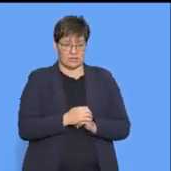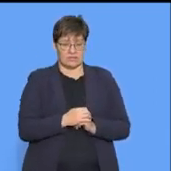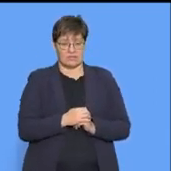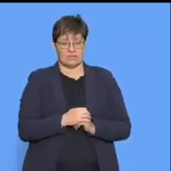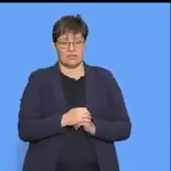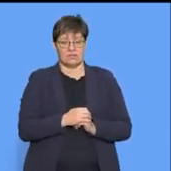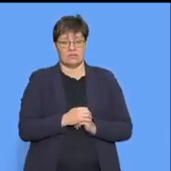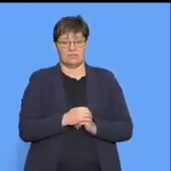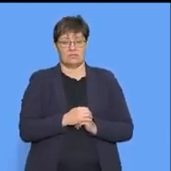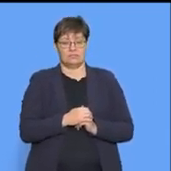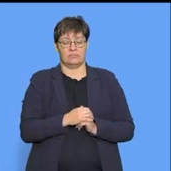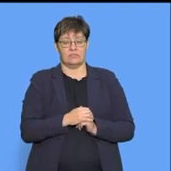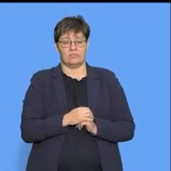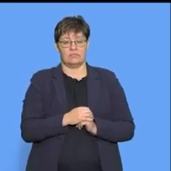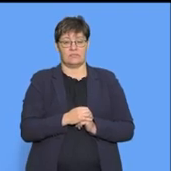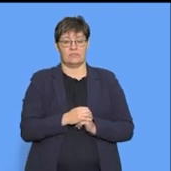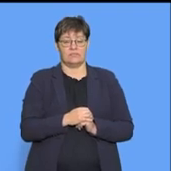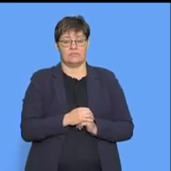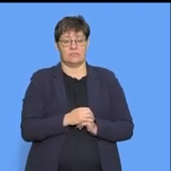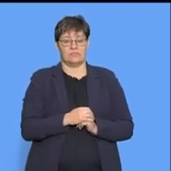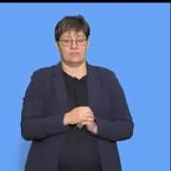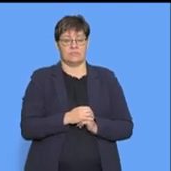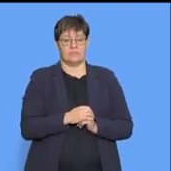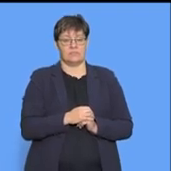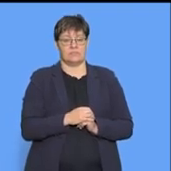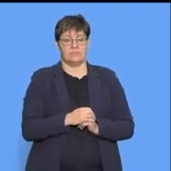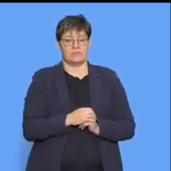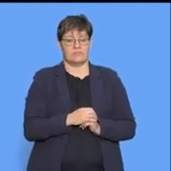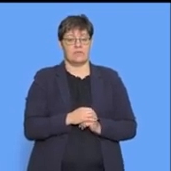it. Let's start writing that out quickly.